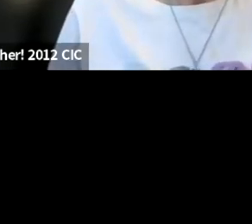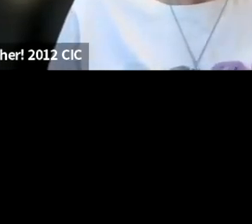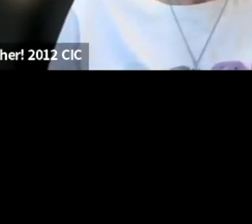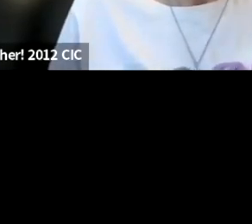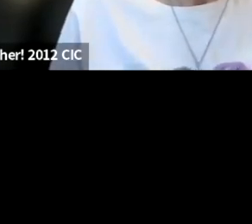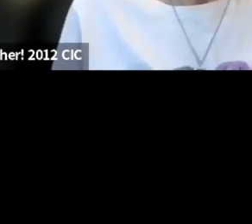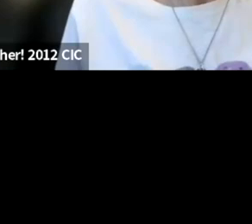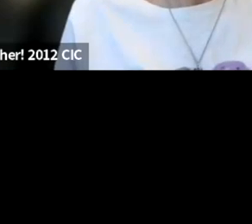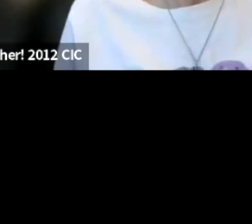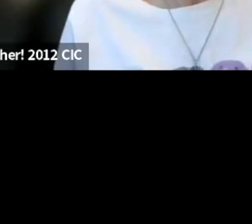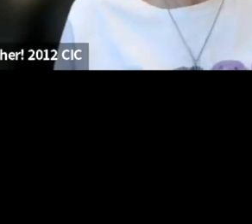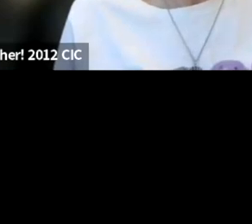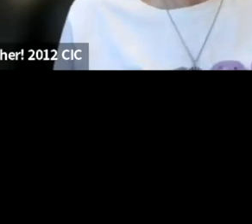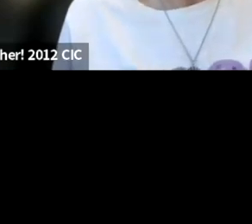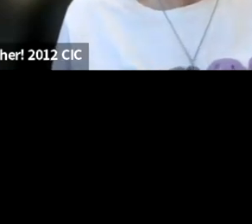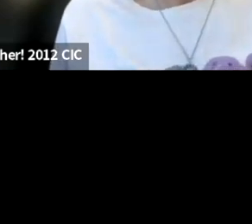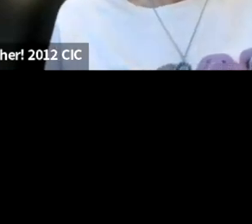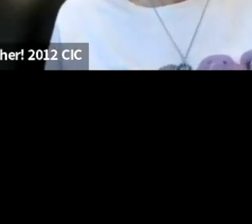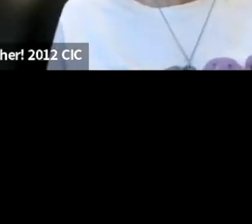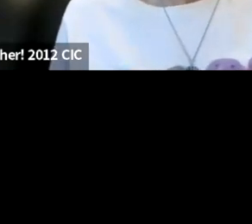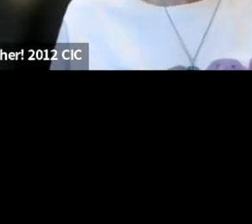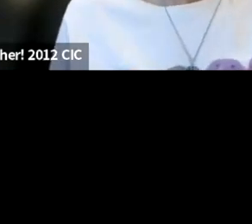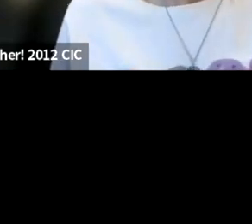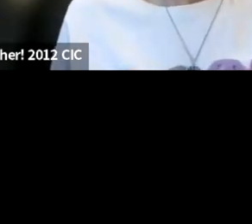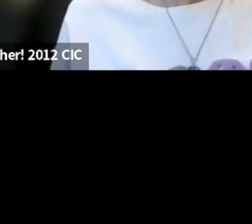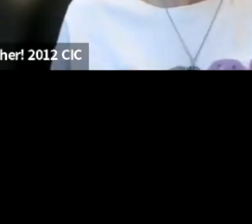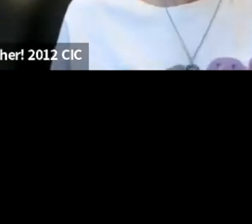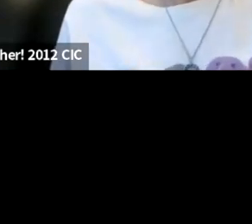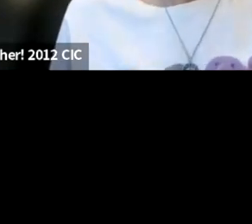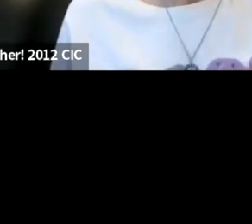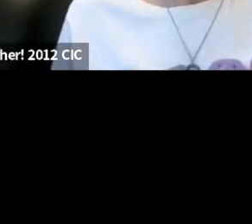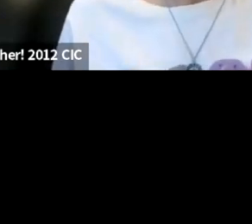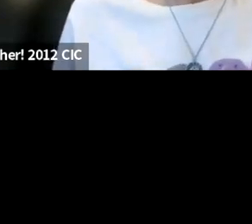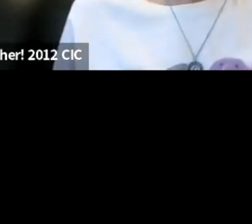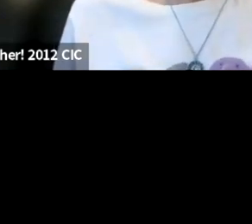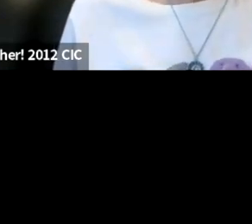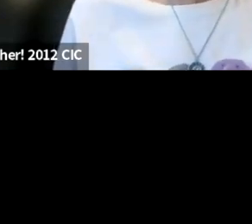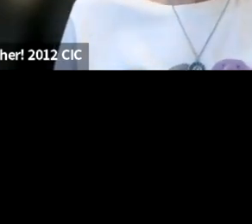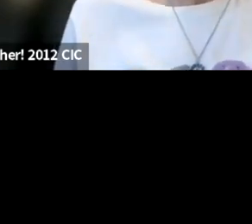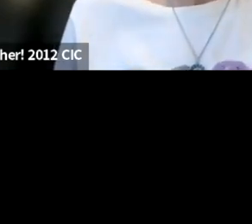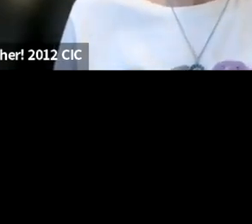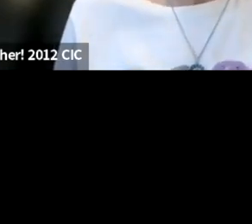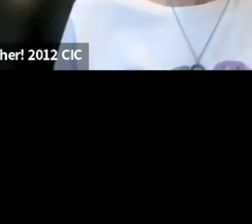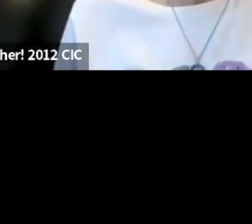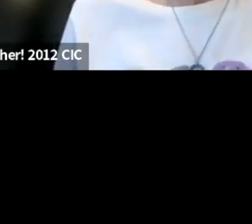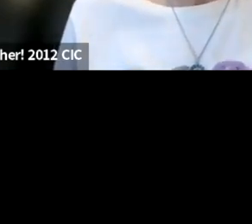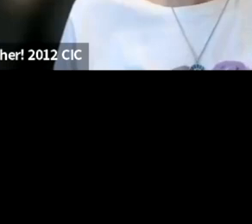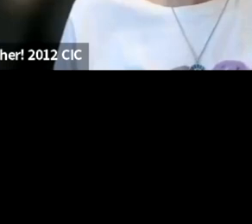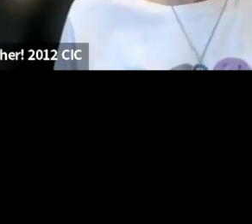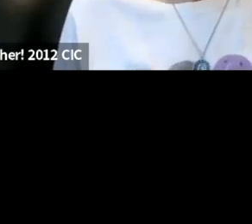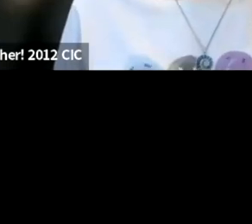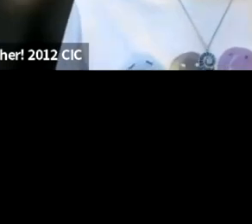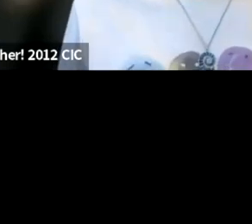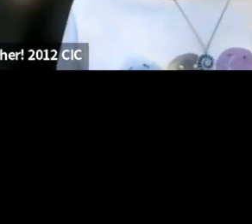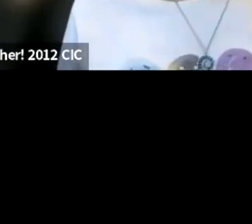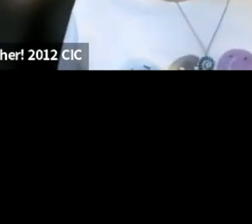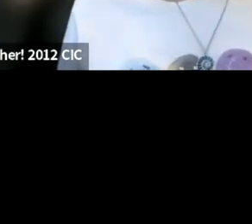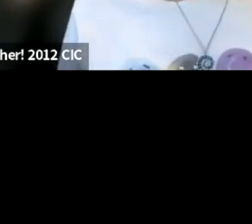slow tonight. If you could keep an eye on that, Emily, in case anybody needs any help getting in.